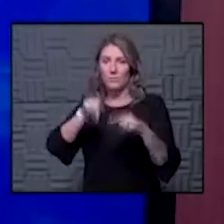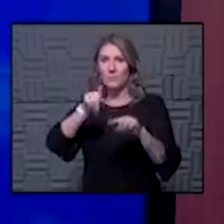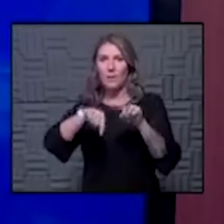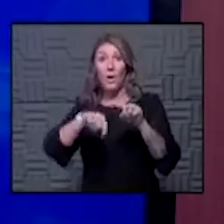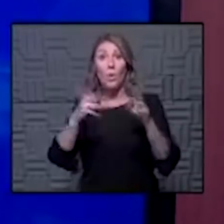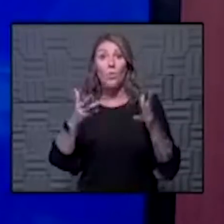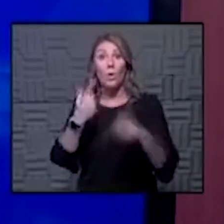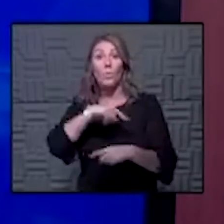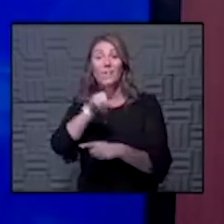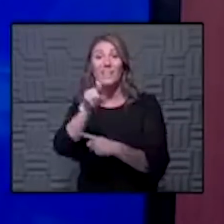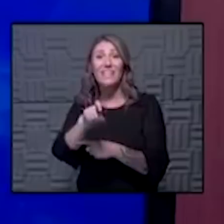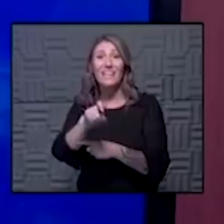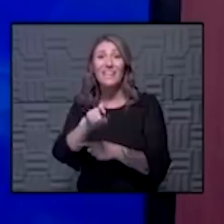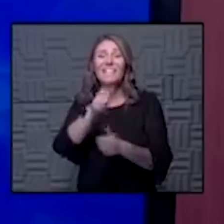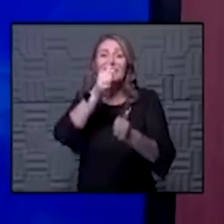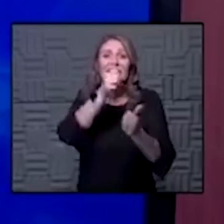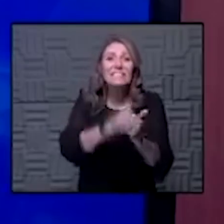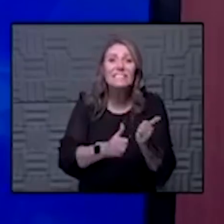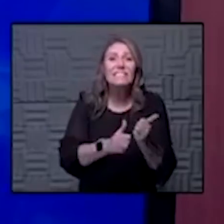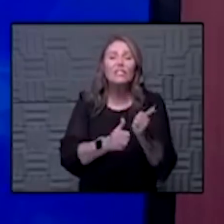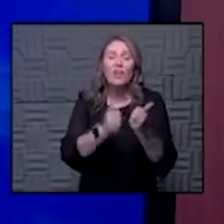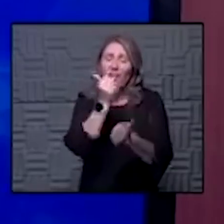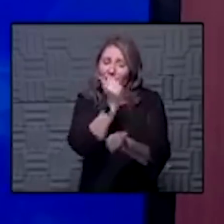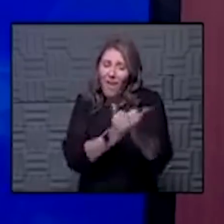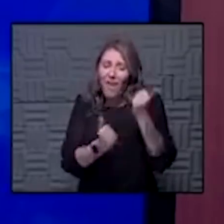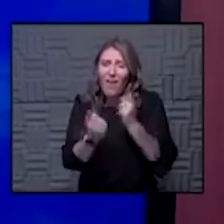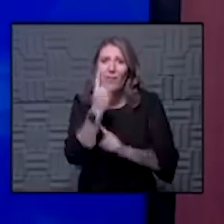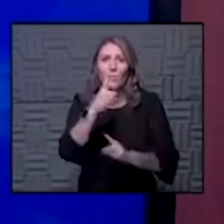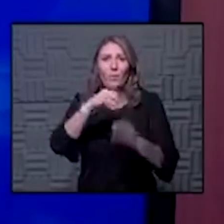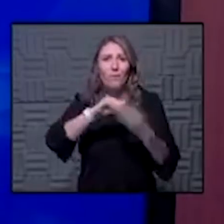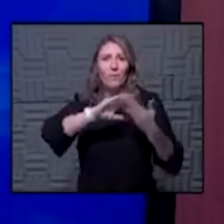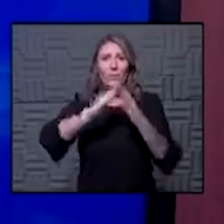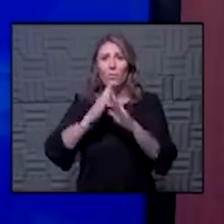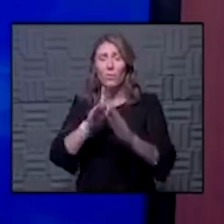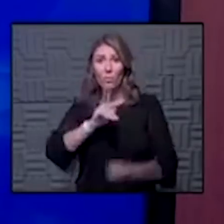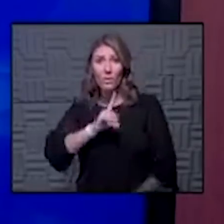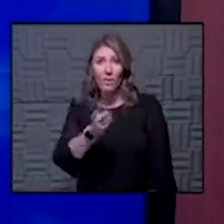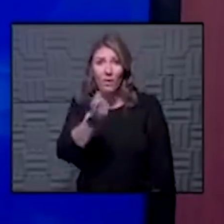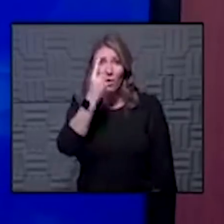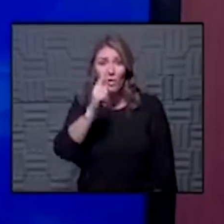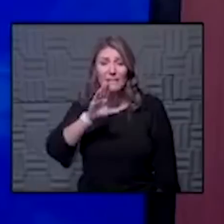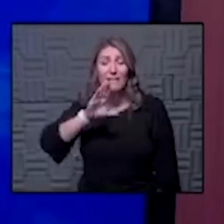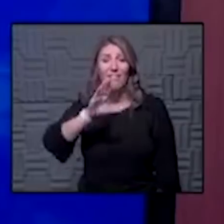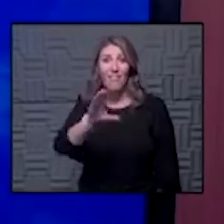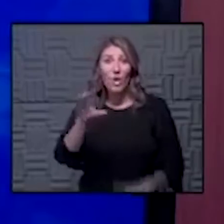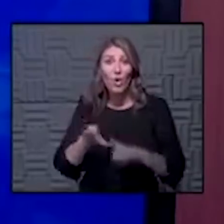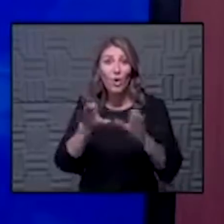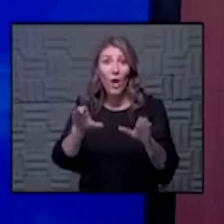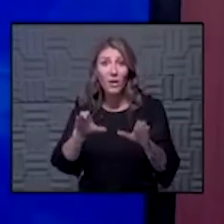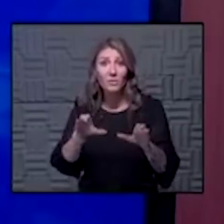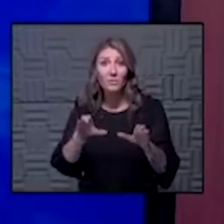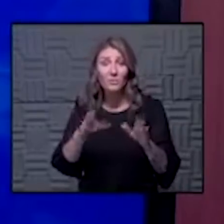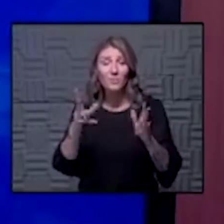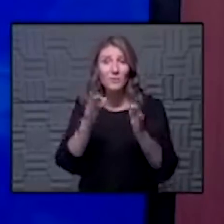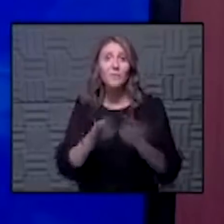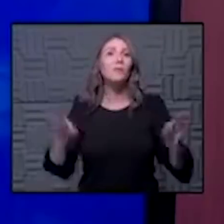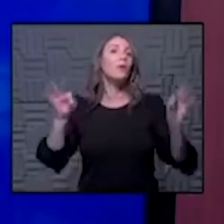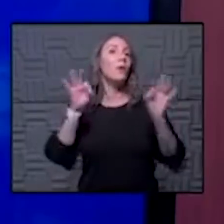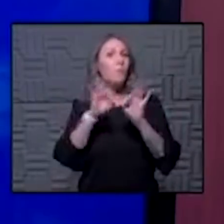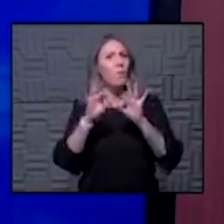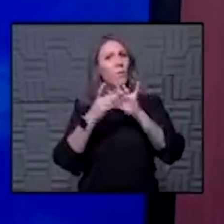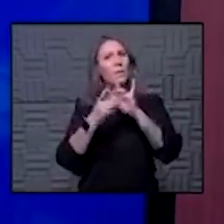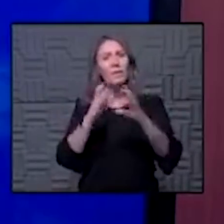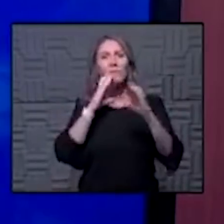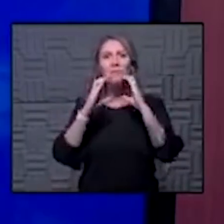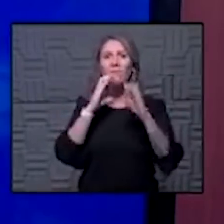really need is each and every member in the community to really understand that what they do is the important part of the conversation here.